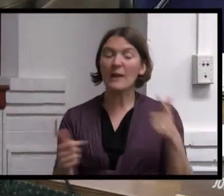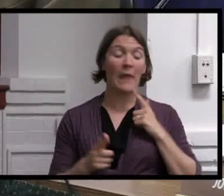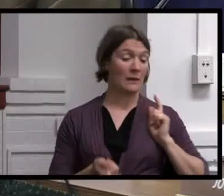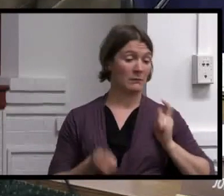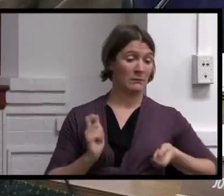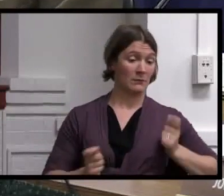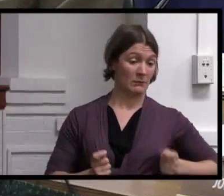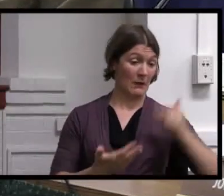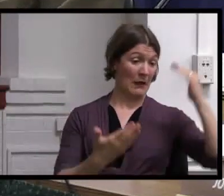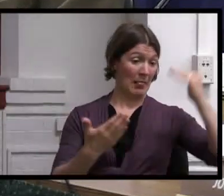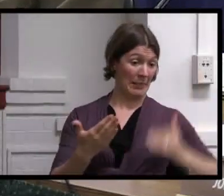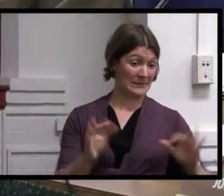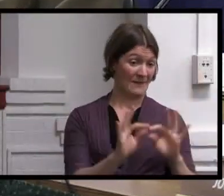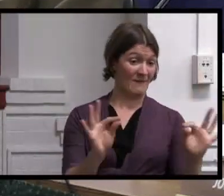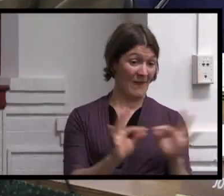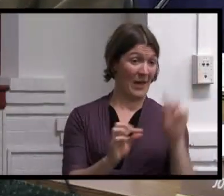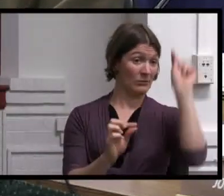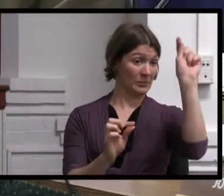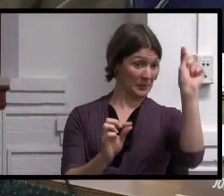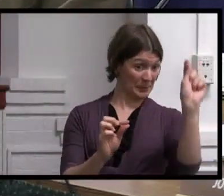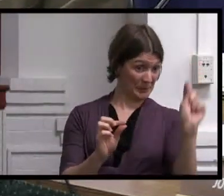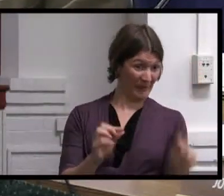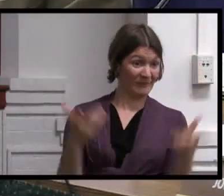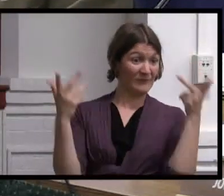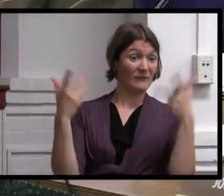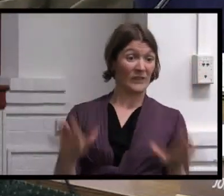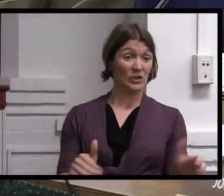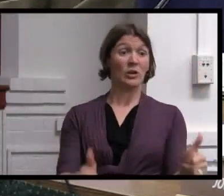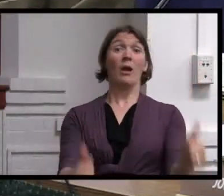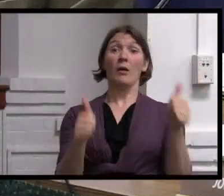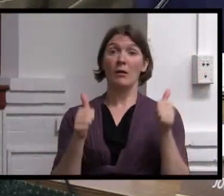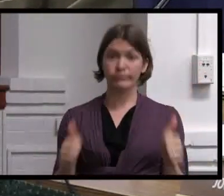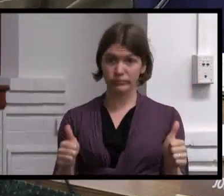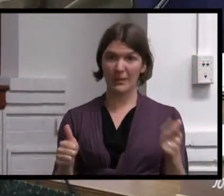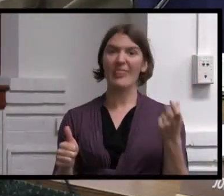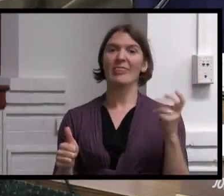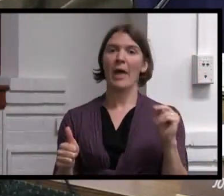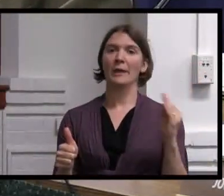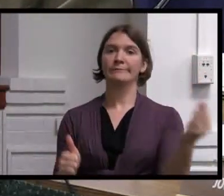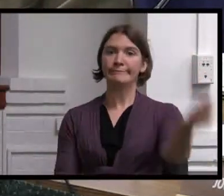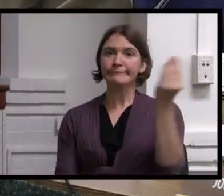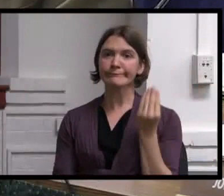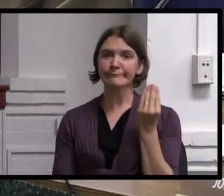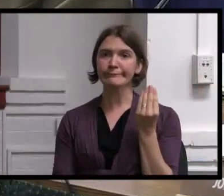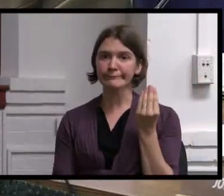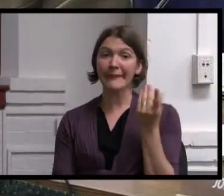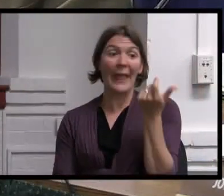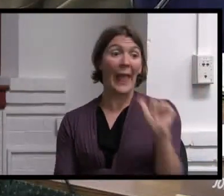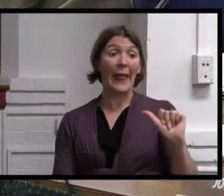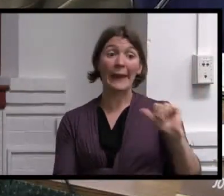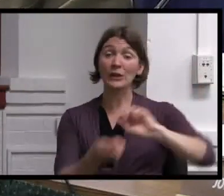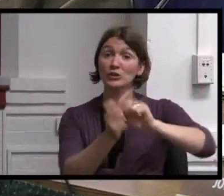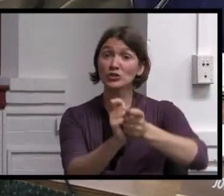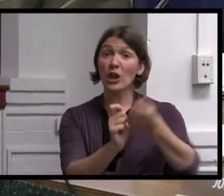adjustment in the value. When all of those decisions have been made, any